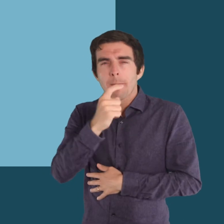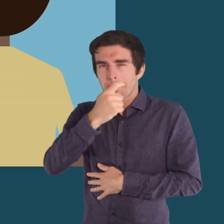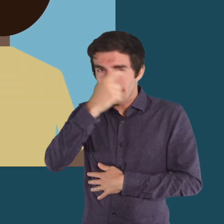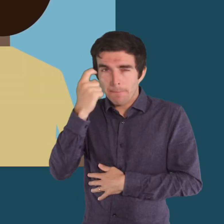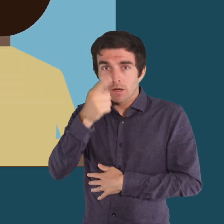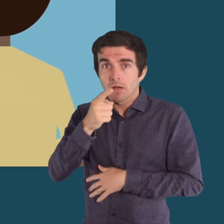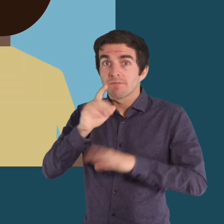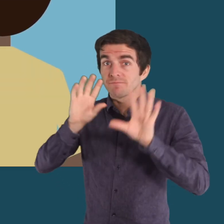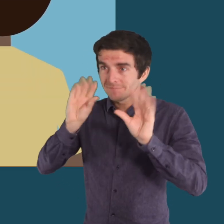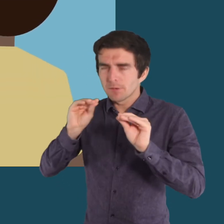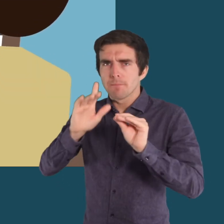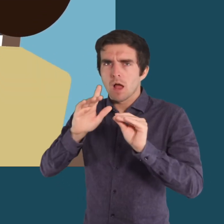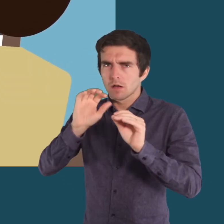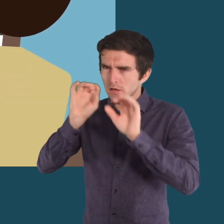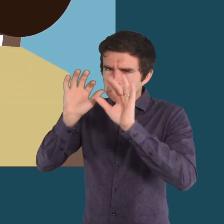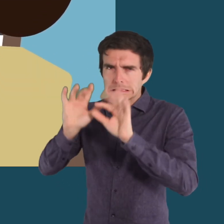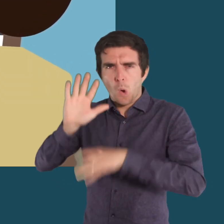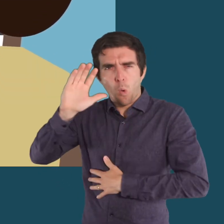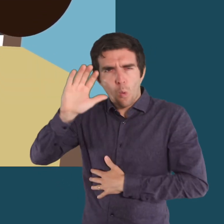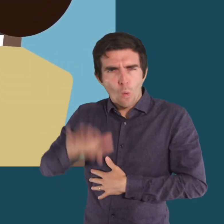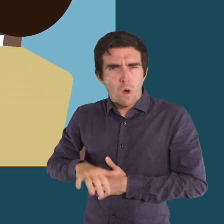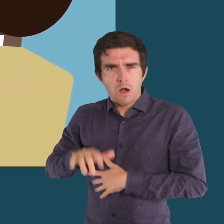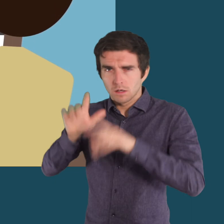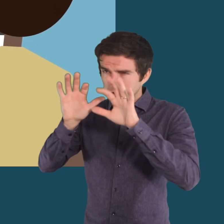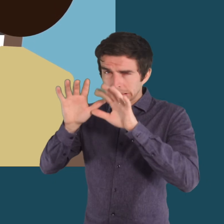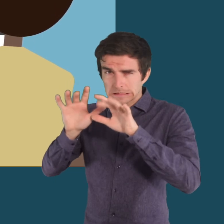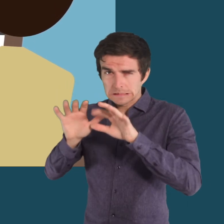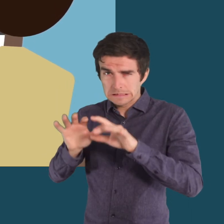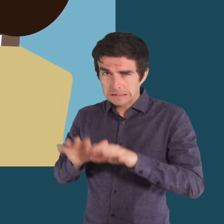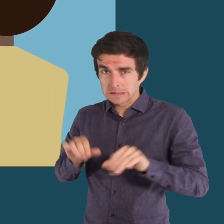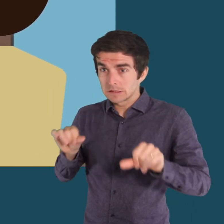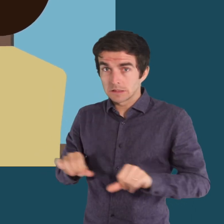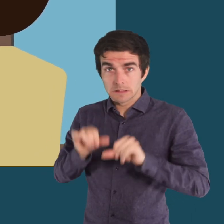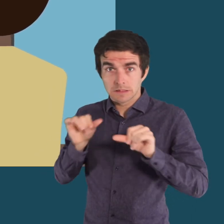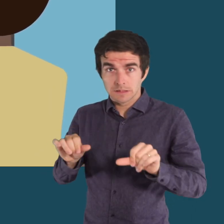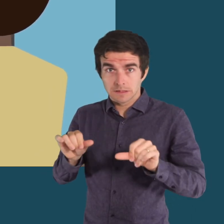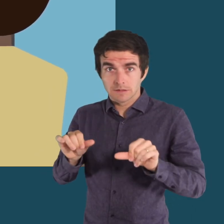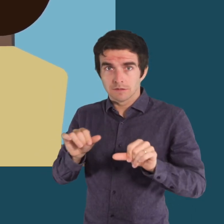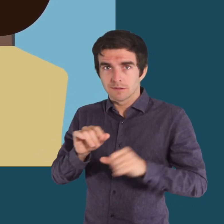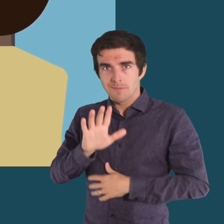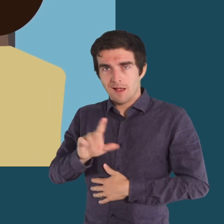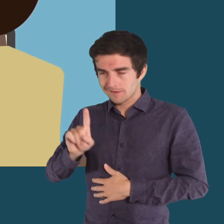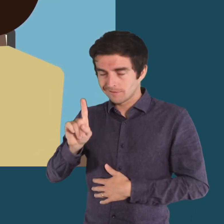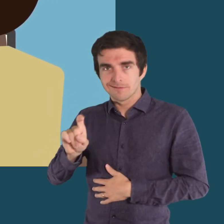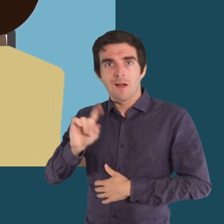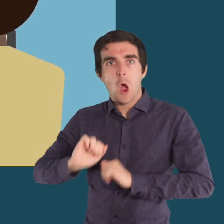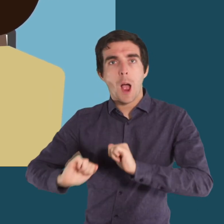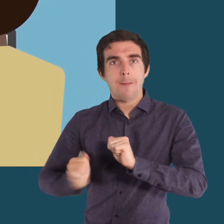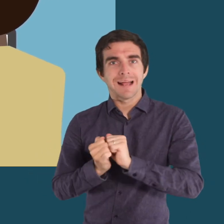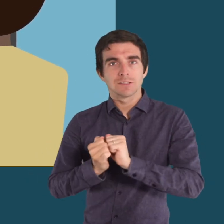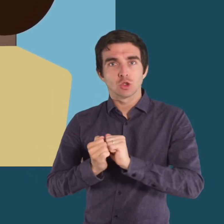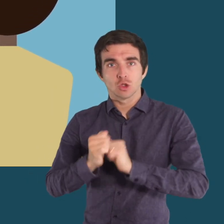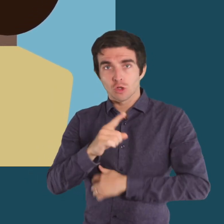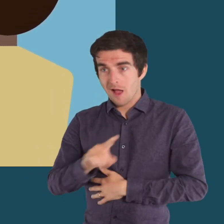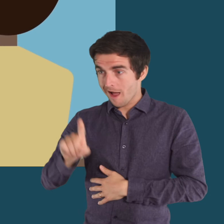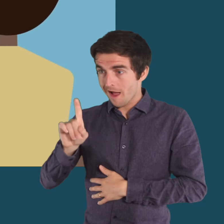need to complete all the sections before you can submit. Your claim will not be started until you hit the Submit button